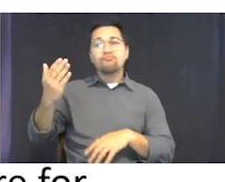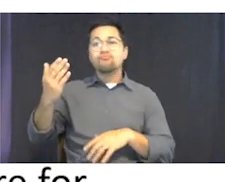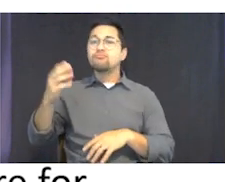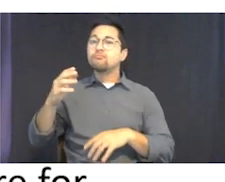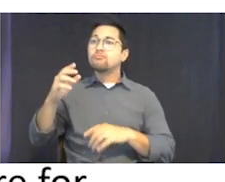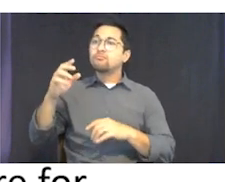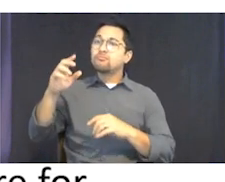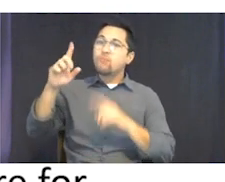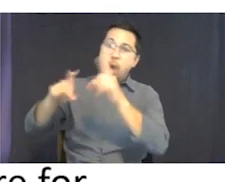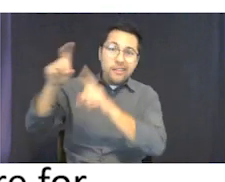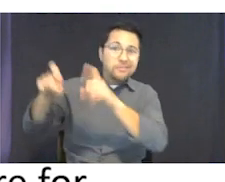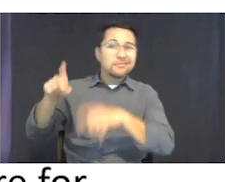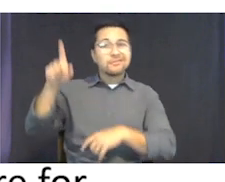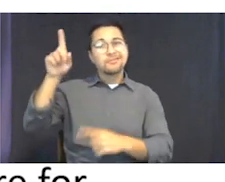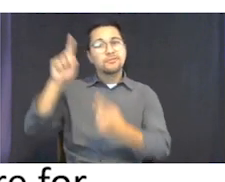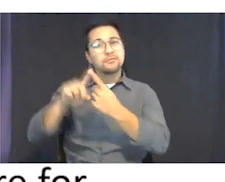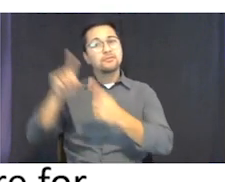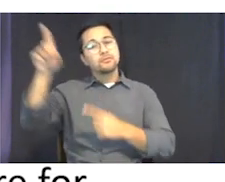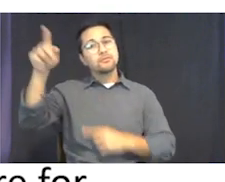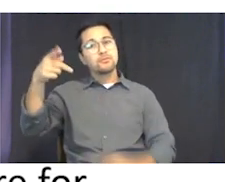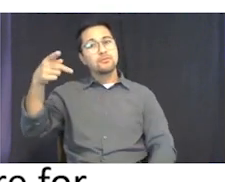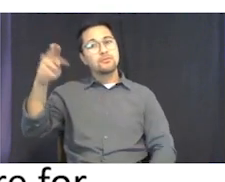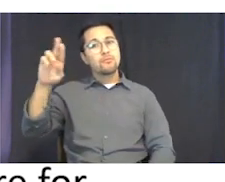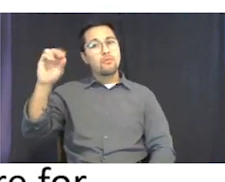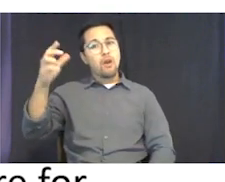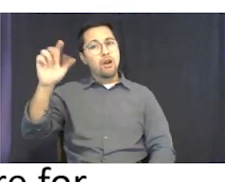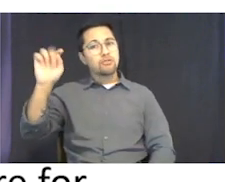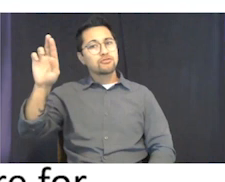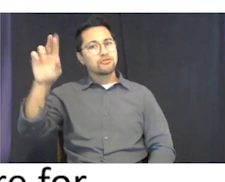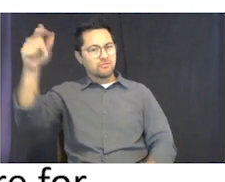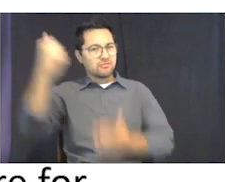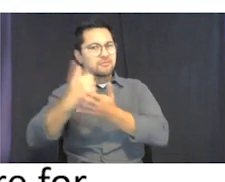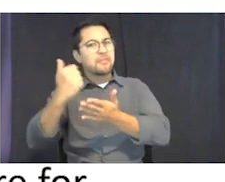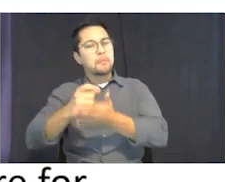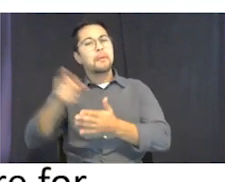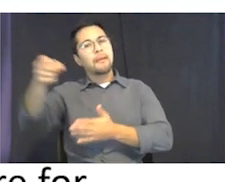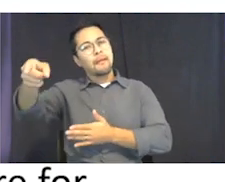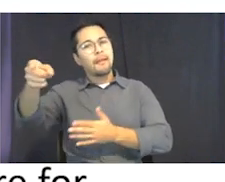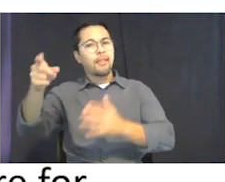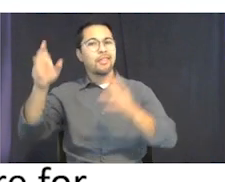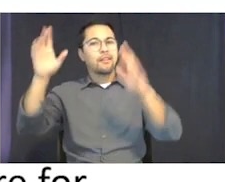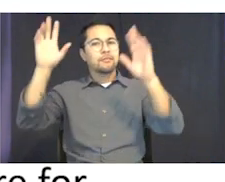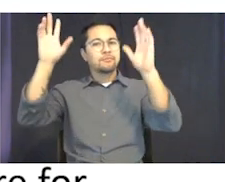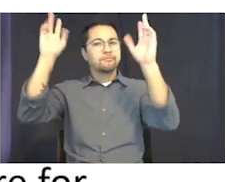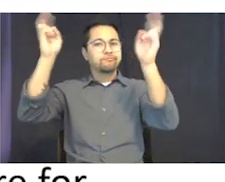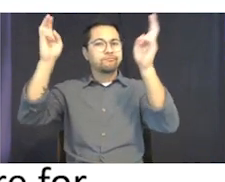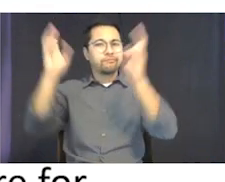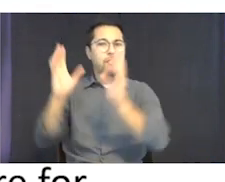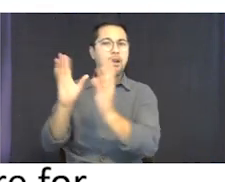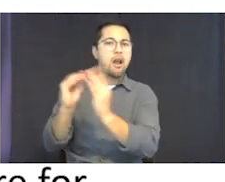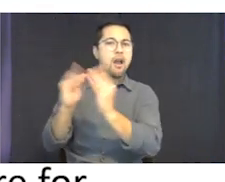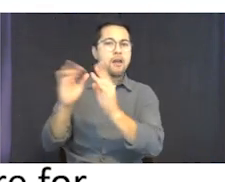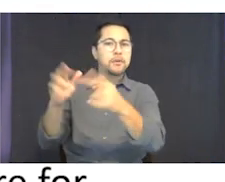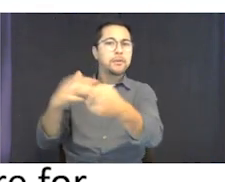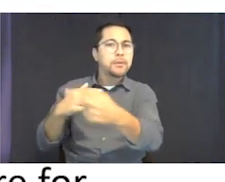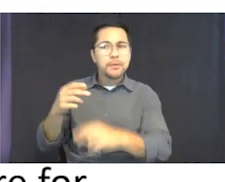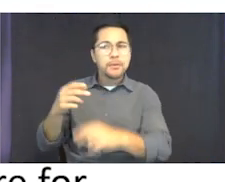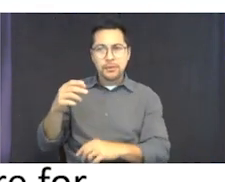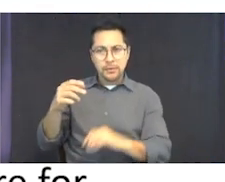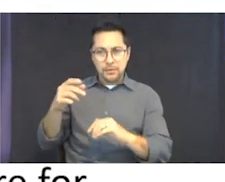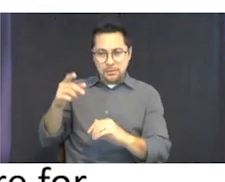to your proctor that may be assisting in the conference room in which you are viewing this